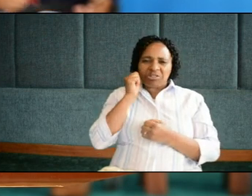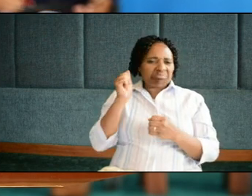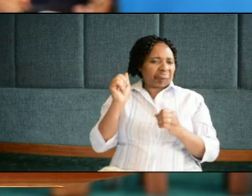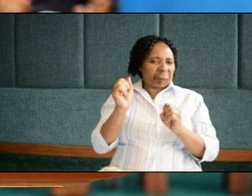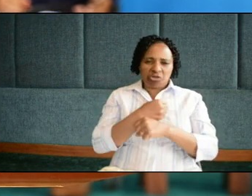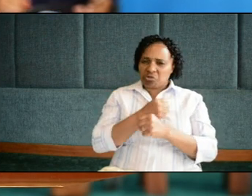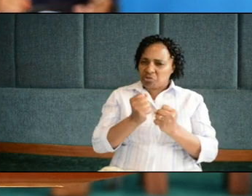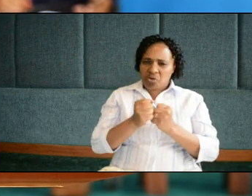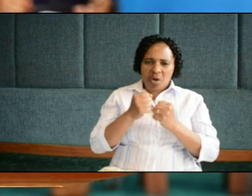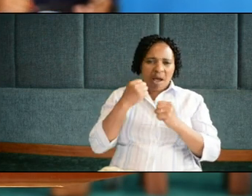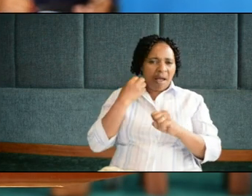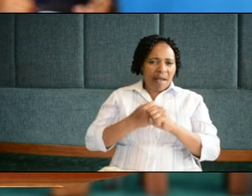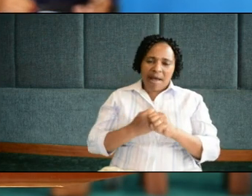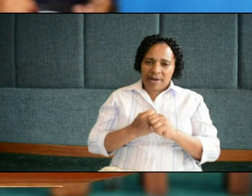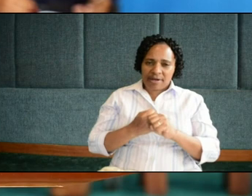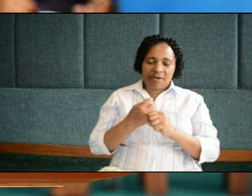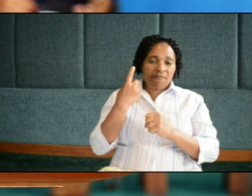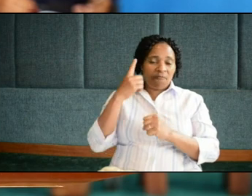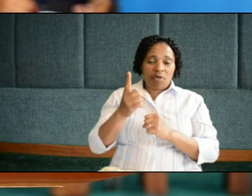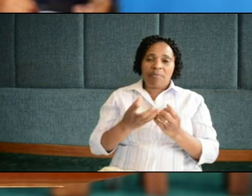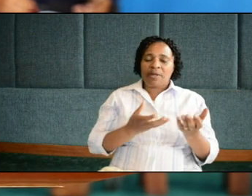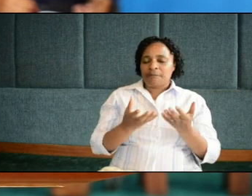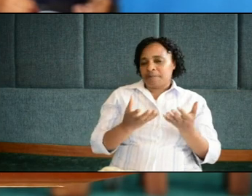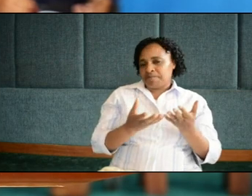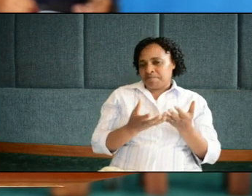was very, very far from Christmas.